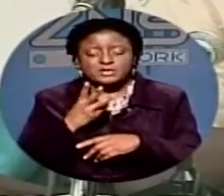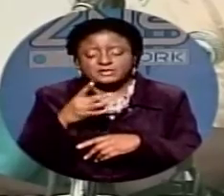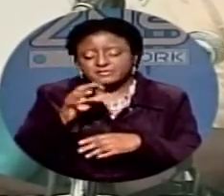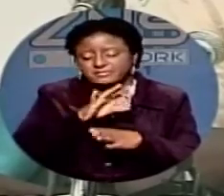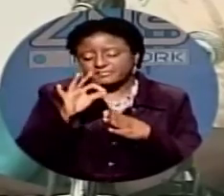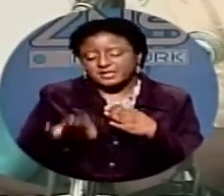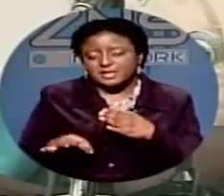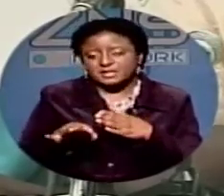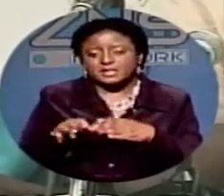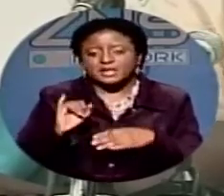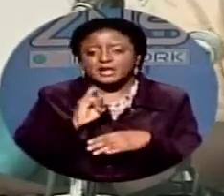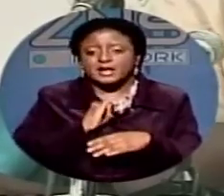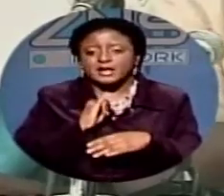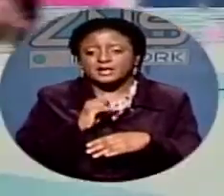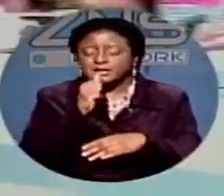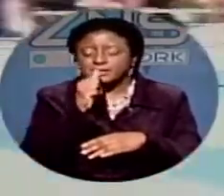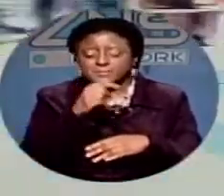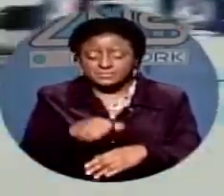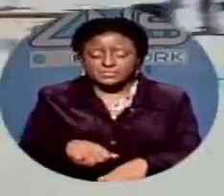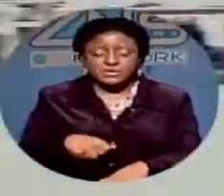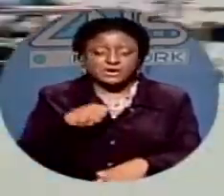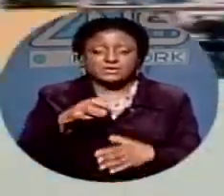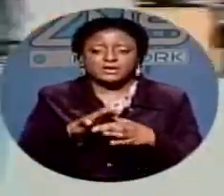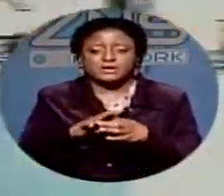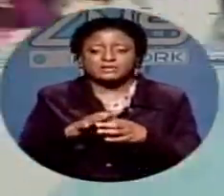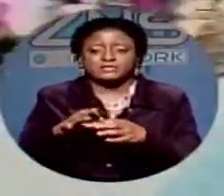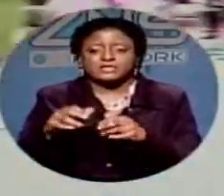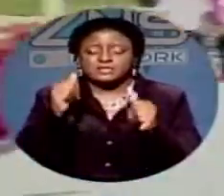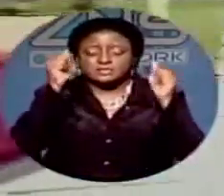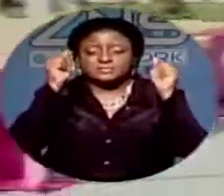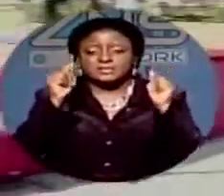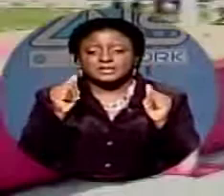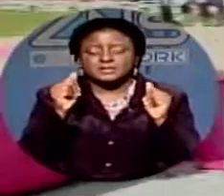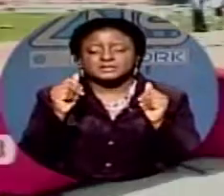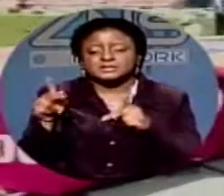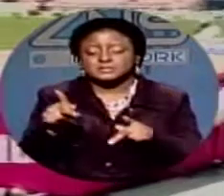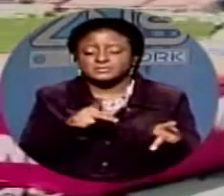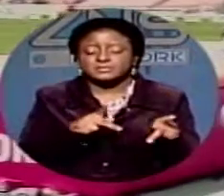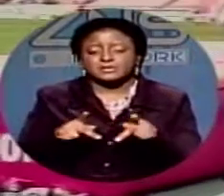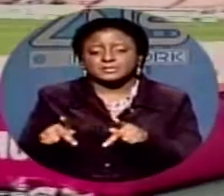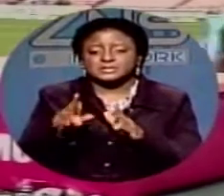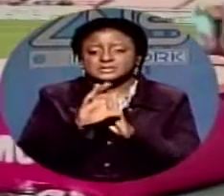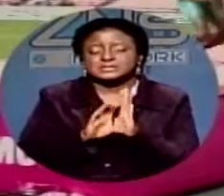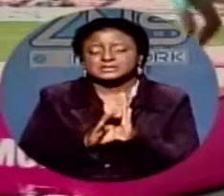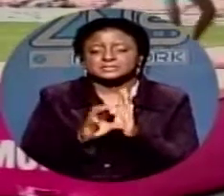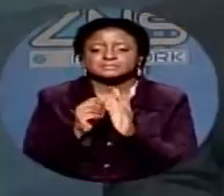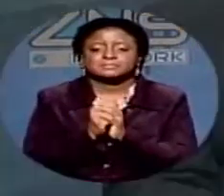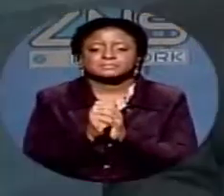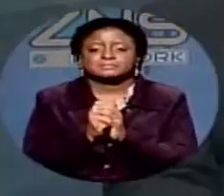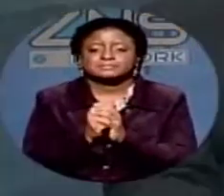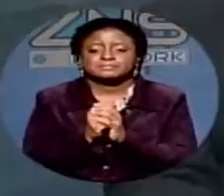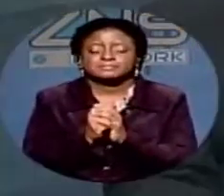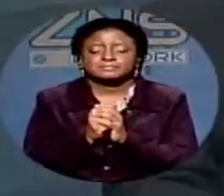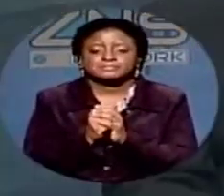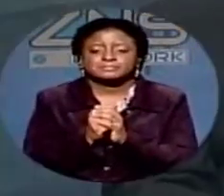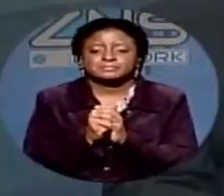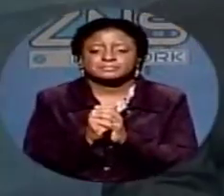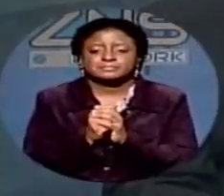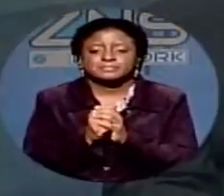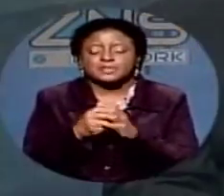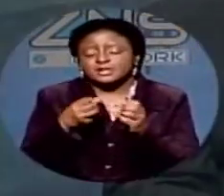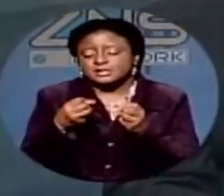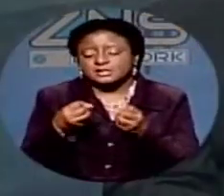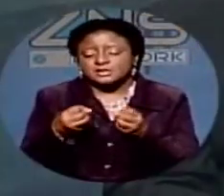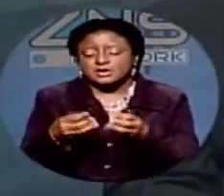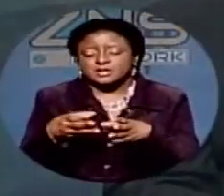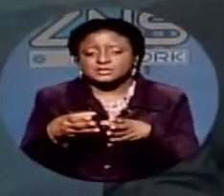very proud of the performances of those athletes. For ZNS Total Sports, I'm Charles Fisher. Well, lost in the shuffle